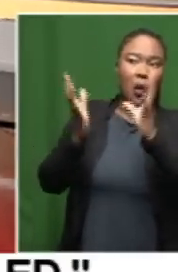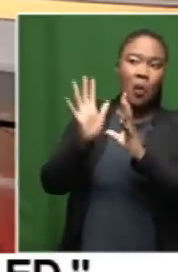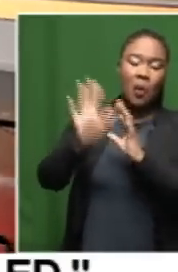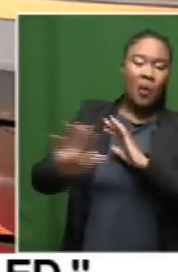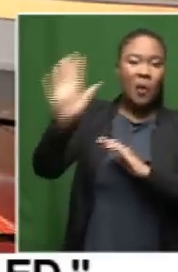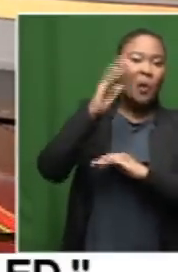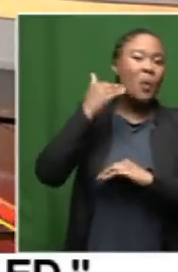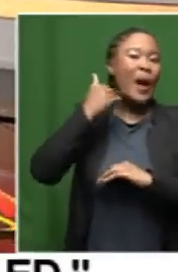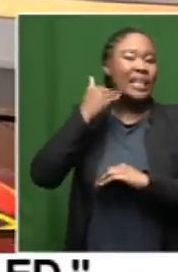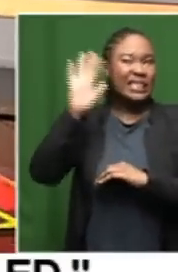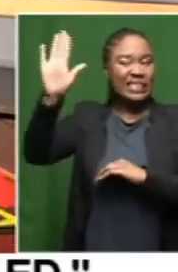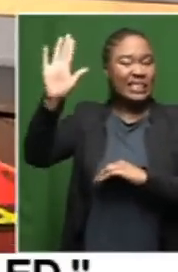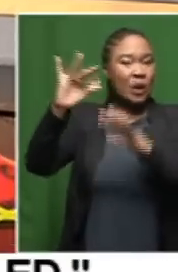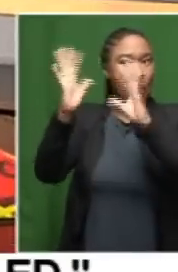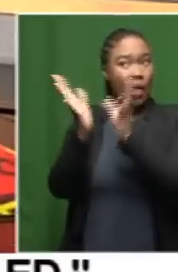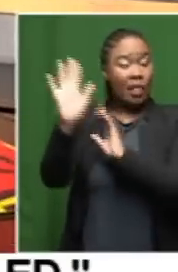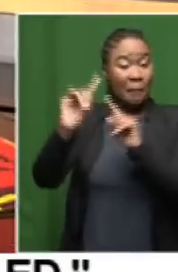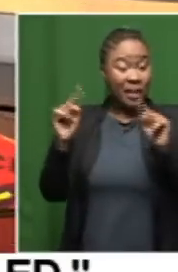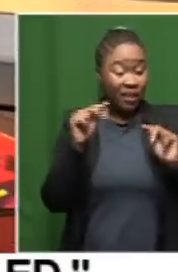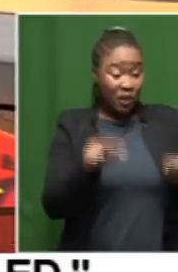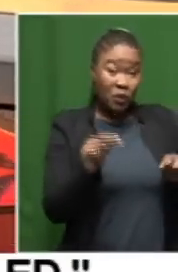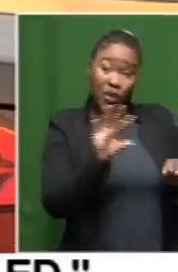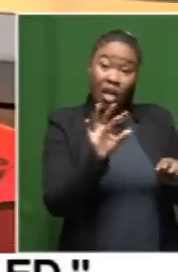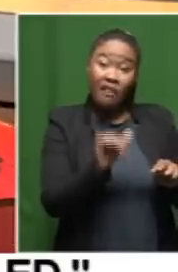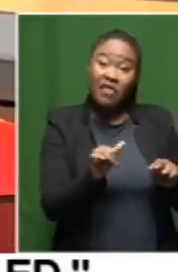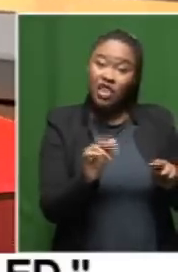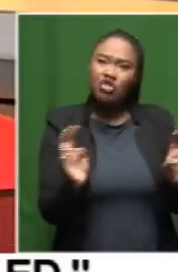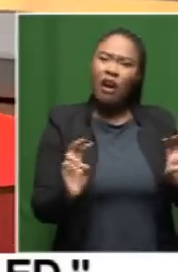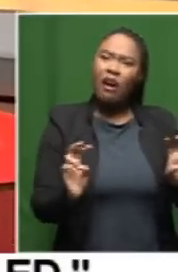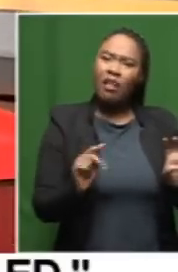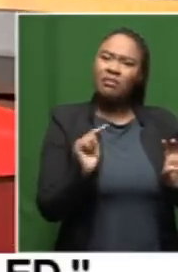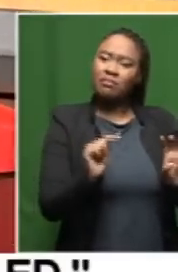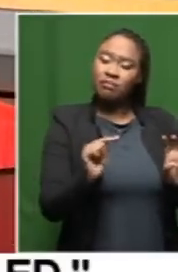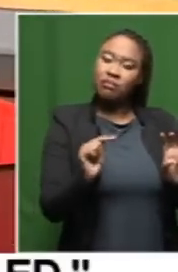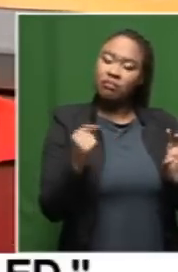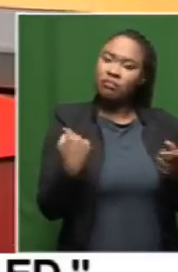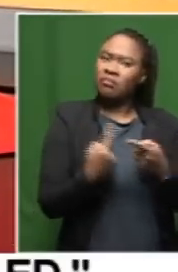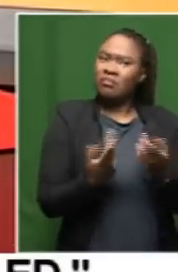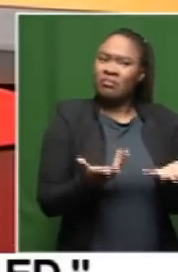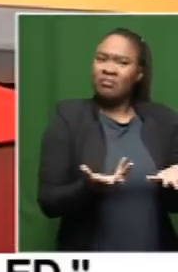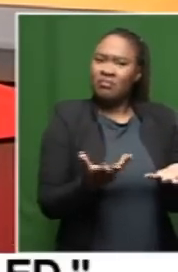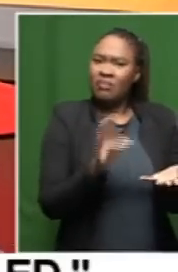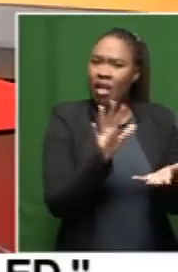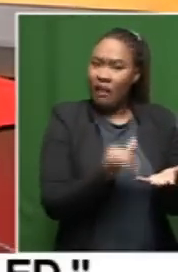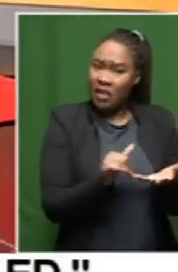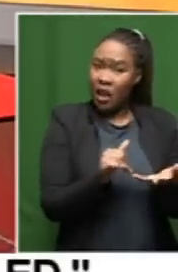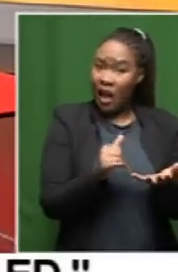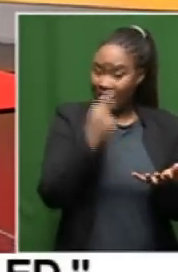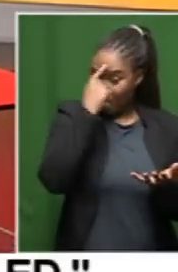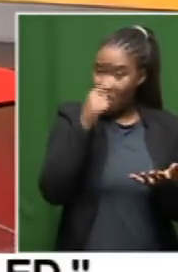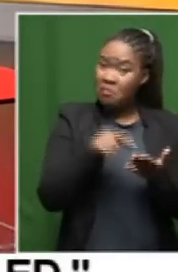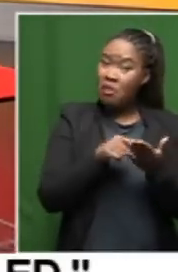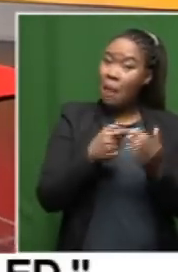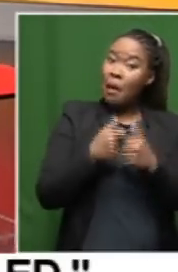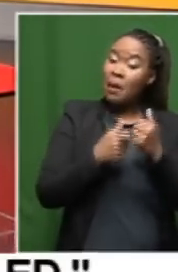ourselves and we look at where South Africa is right now. And the reality is that a lot of it is also our own fault. And why?